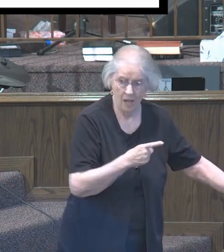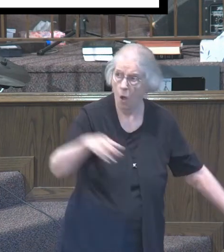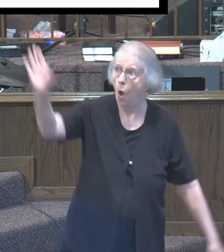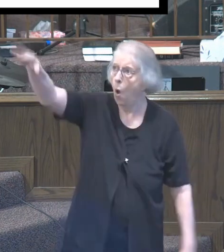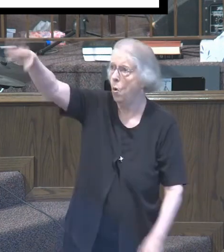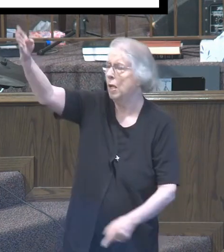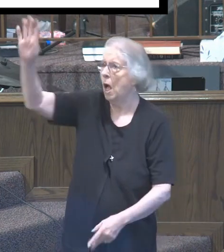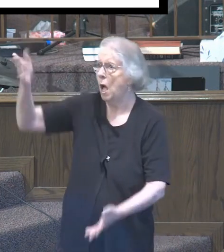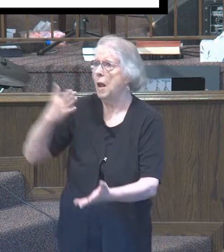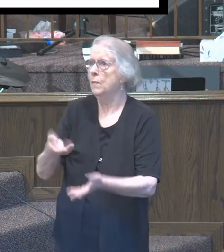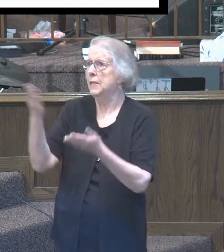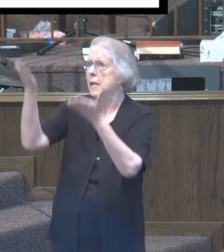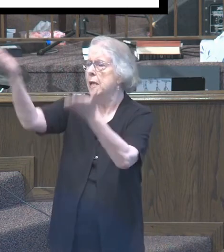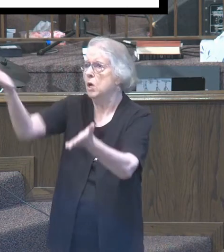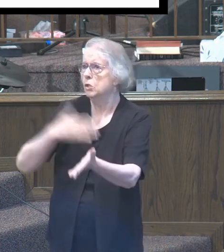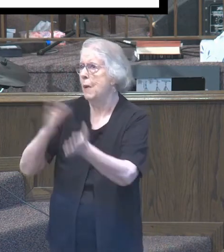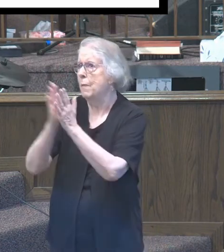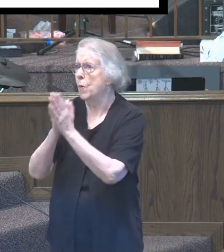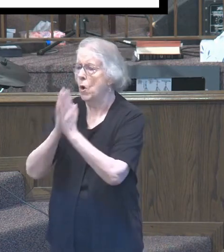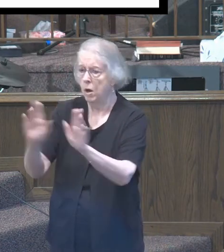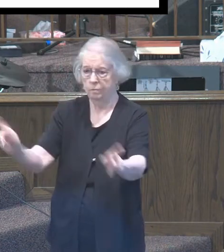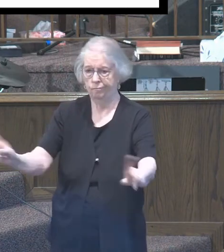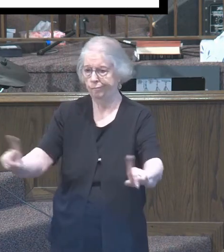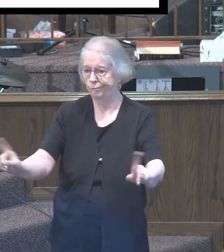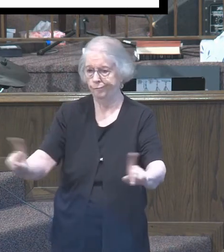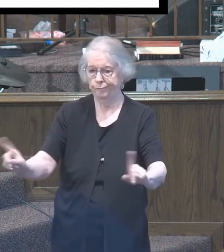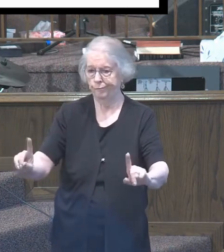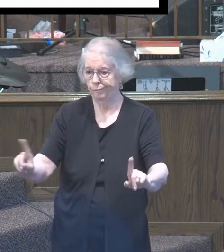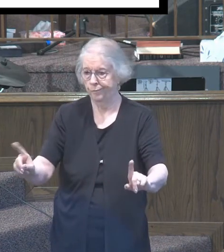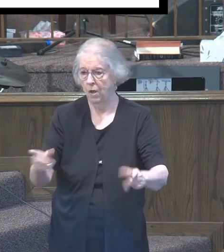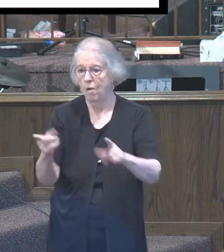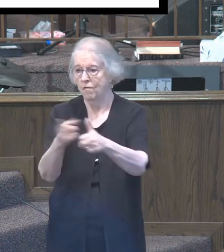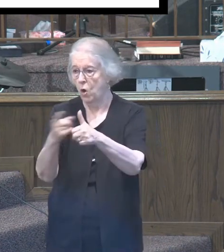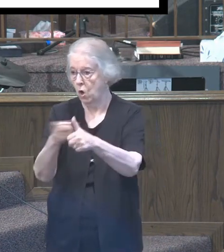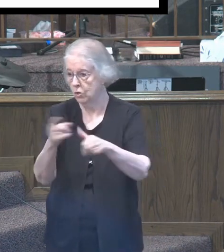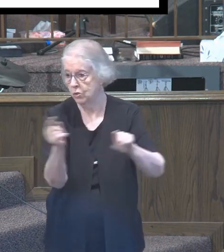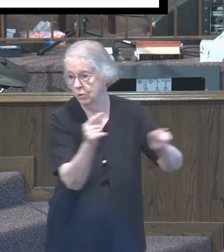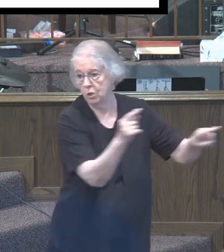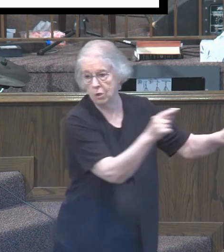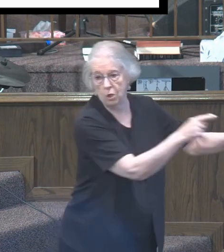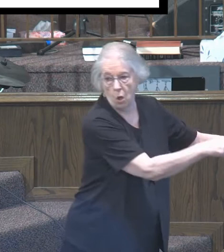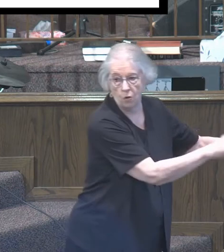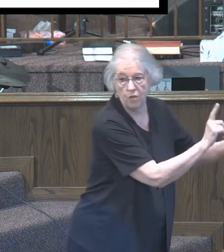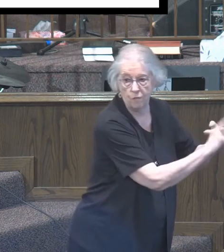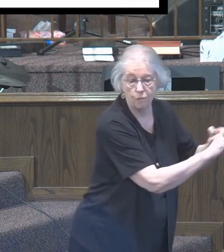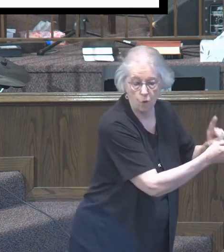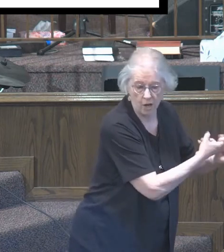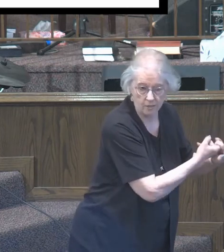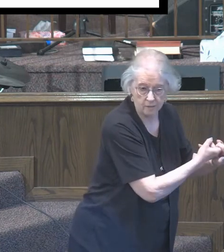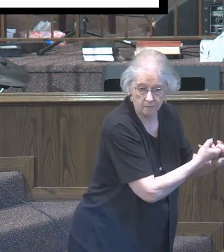turn you into a small-time celebrity, but it won't make you a saint. If you go into training